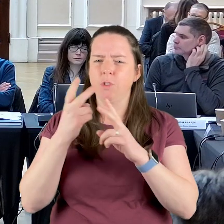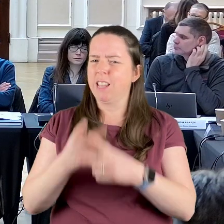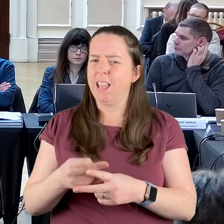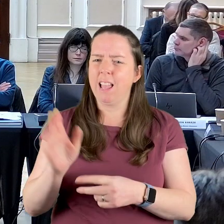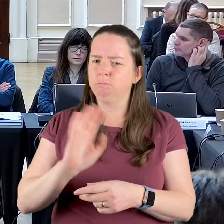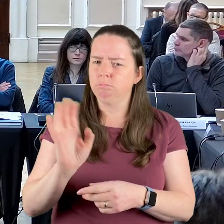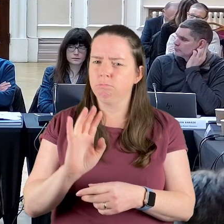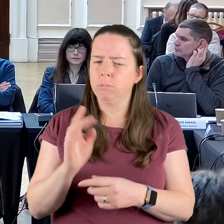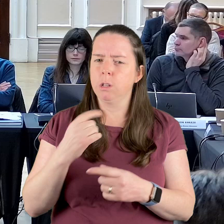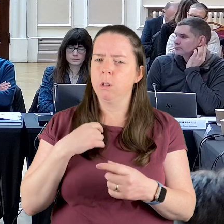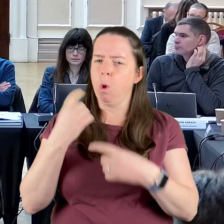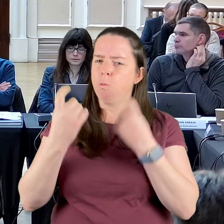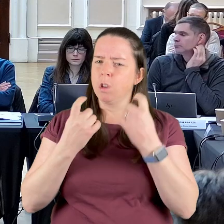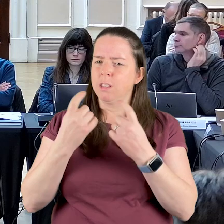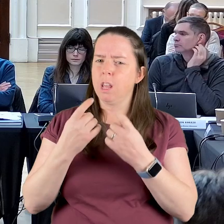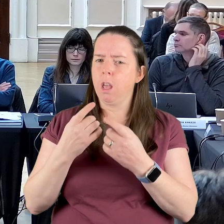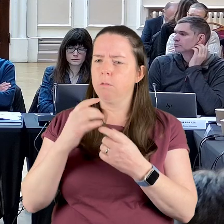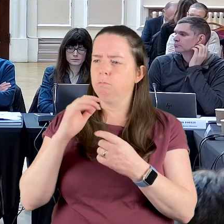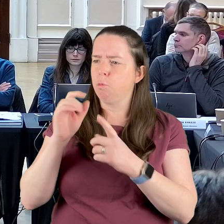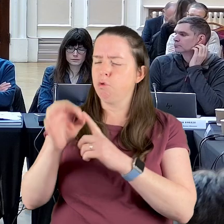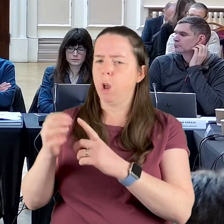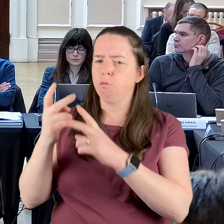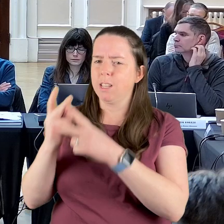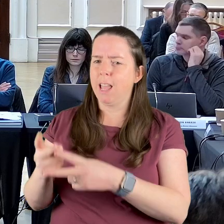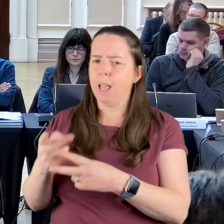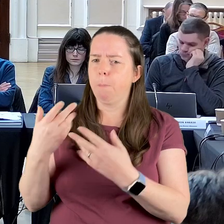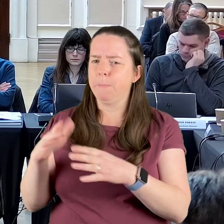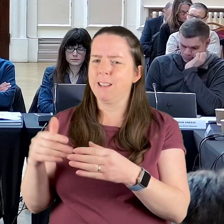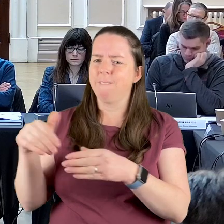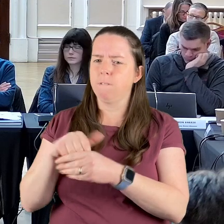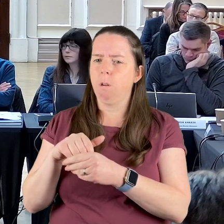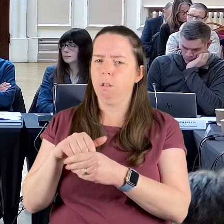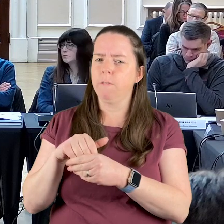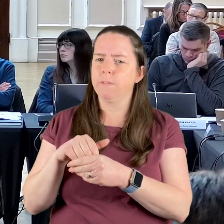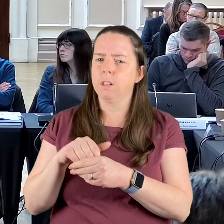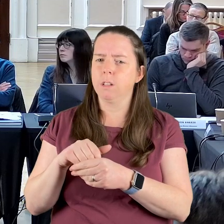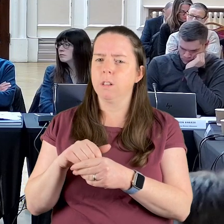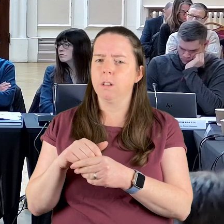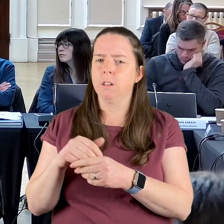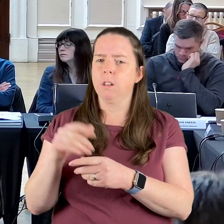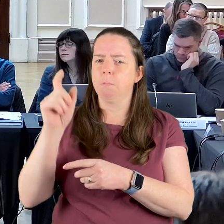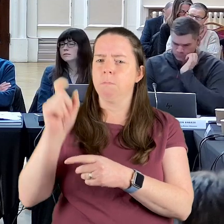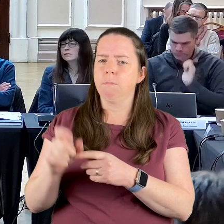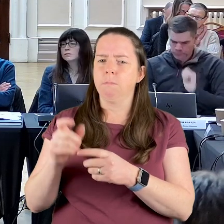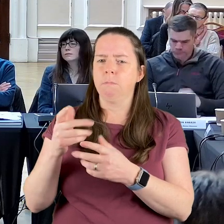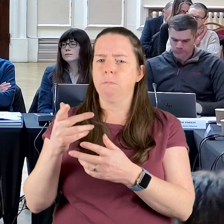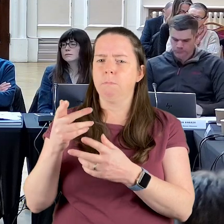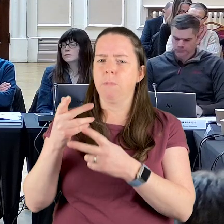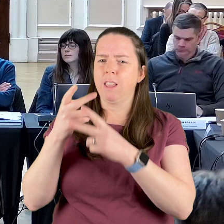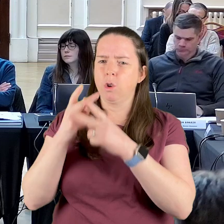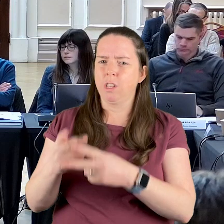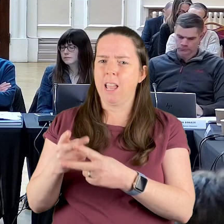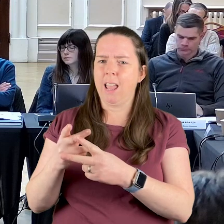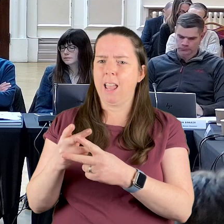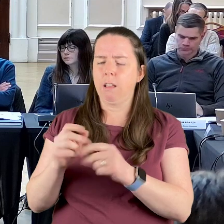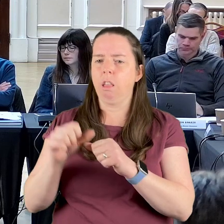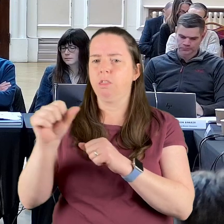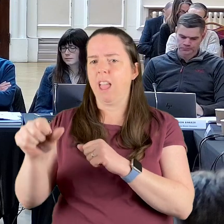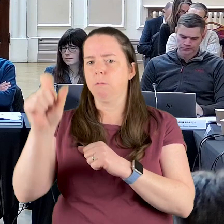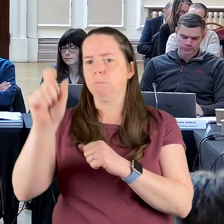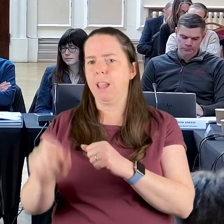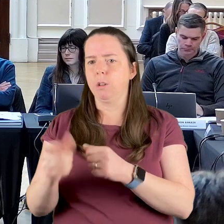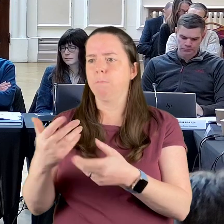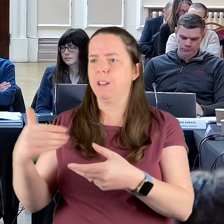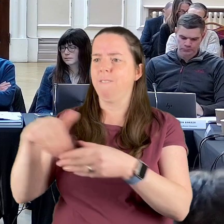events. I noticed that it's not going to be used in primary care initially, but I wonder, you know, there will be times where primary care has